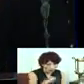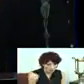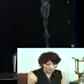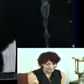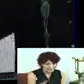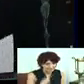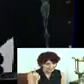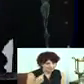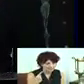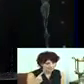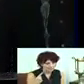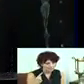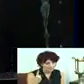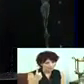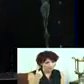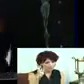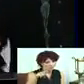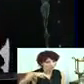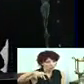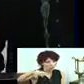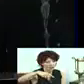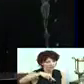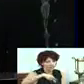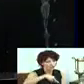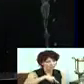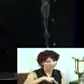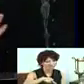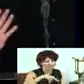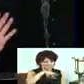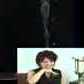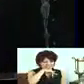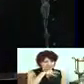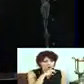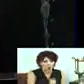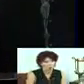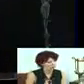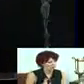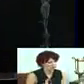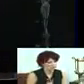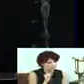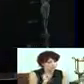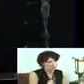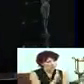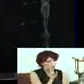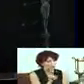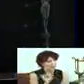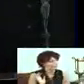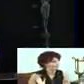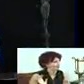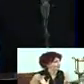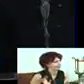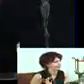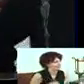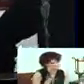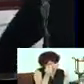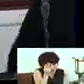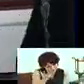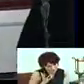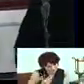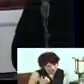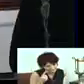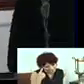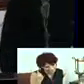something walks out, do not use that for communion. So that's my only suggestion. Yeah, good suggestion, yes.